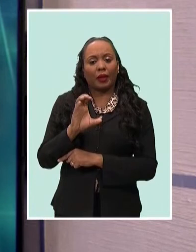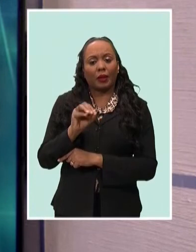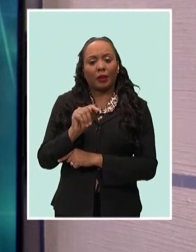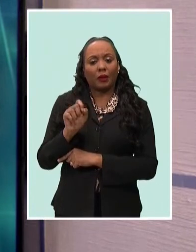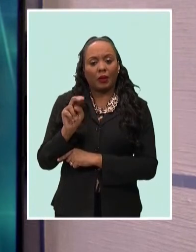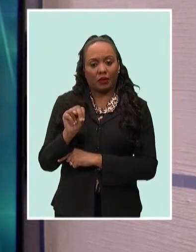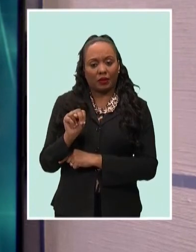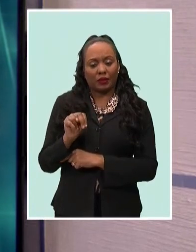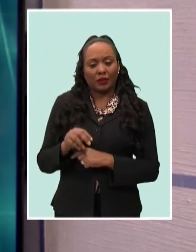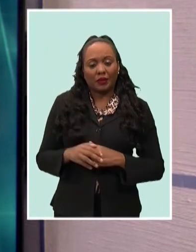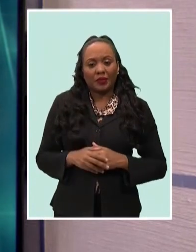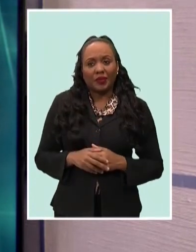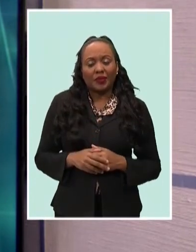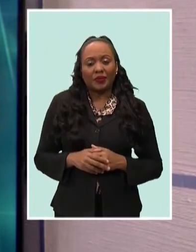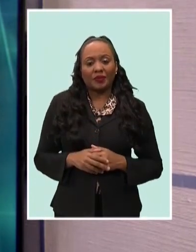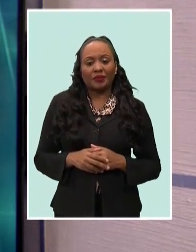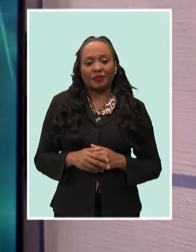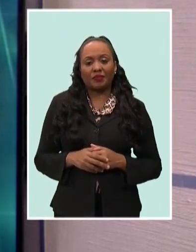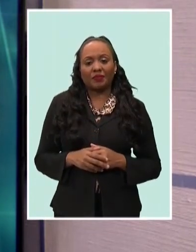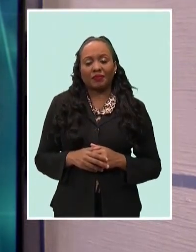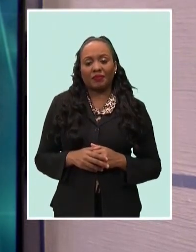season.